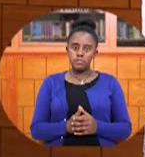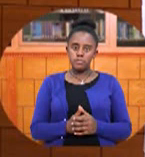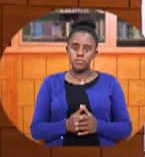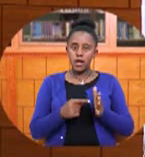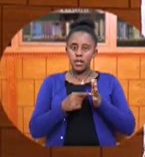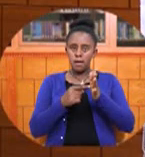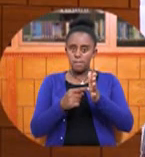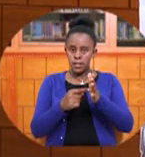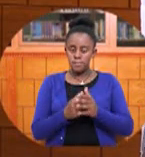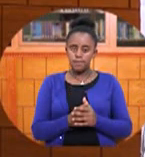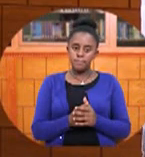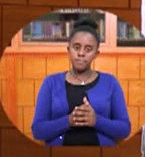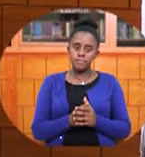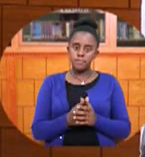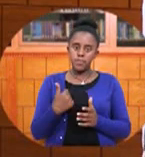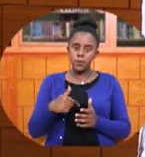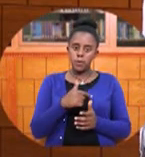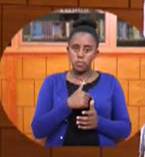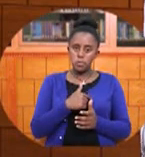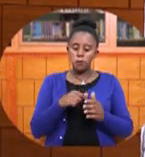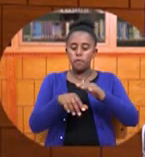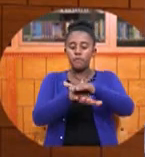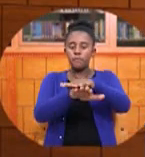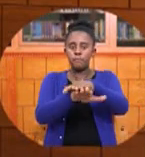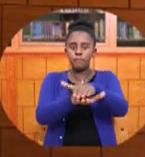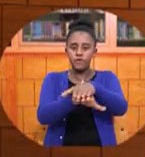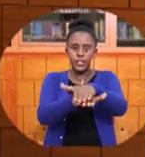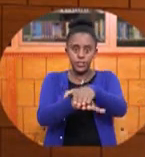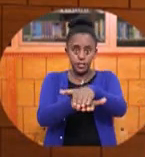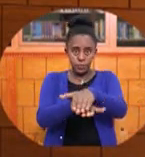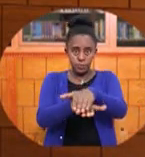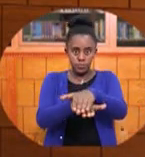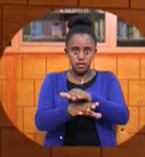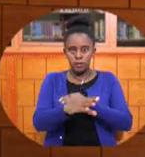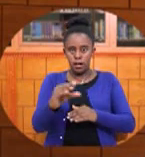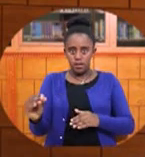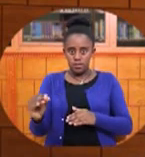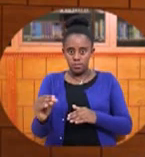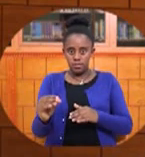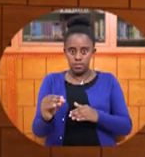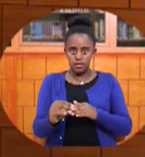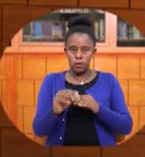Example, we can take fish and the whale.